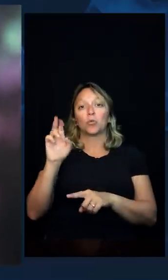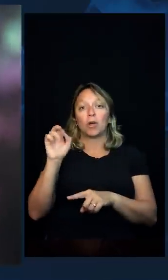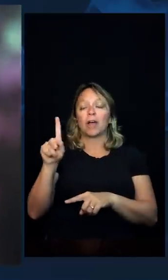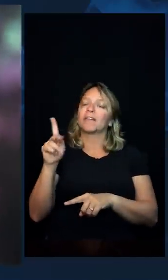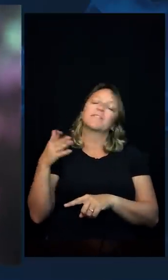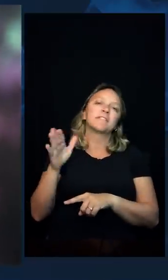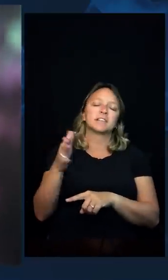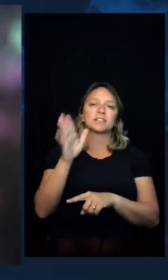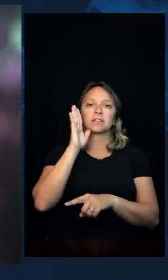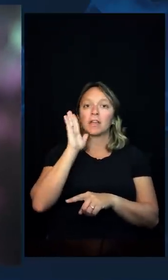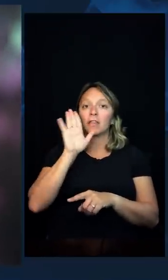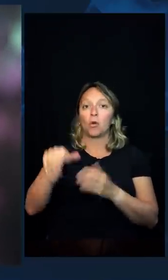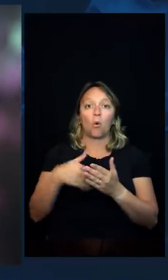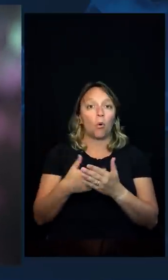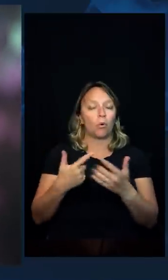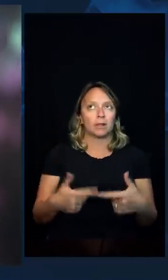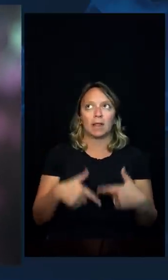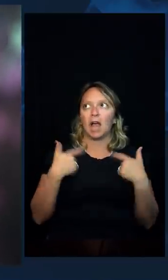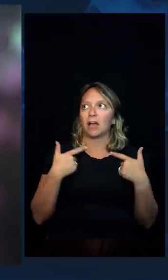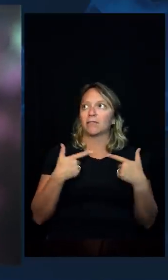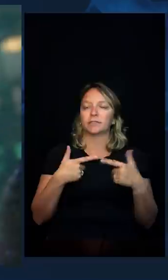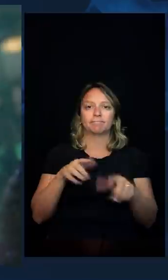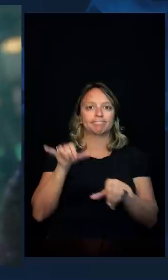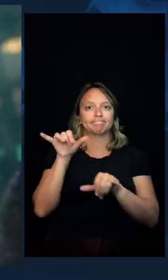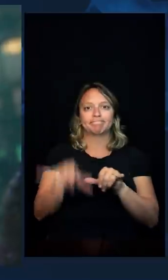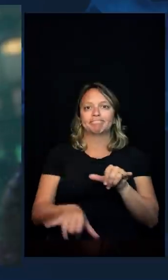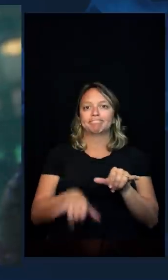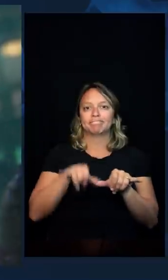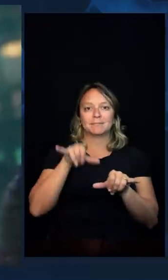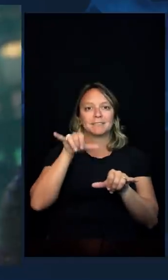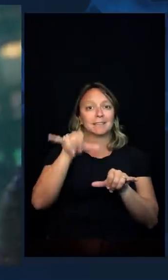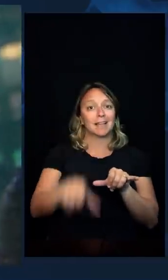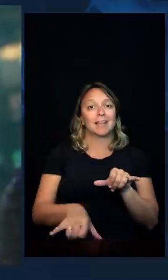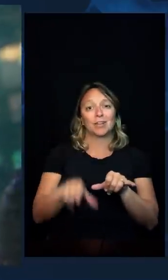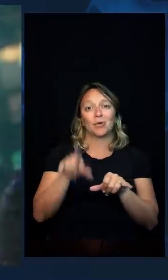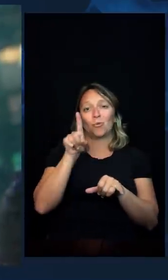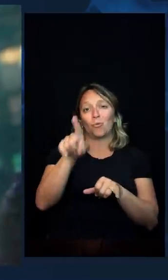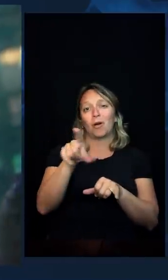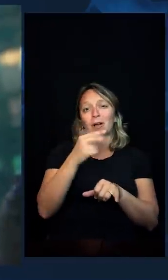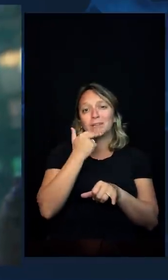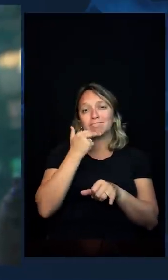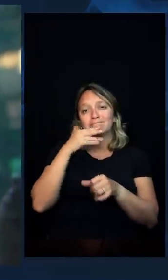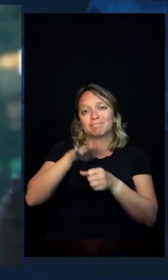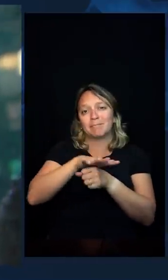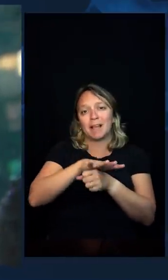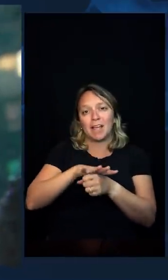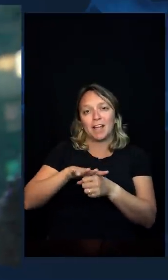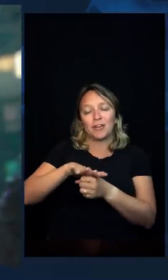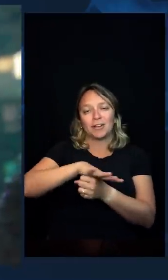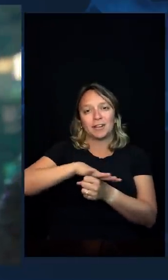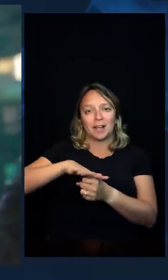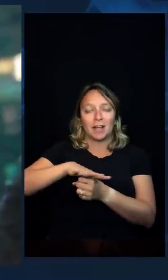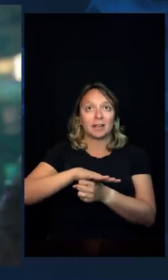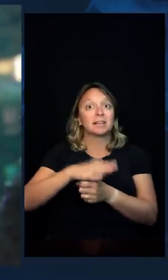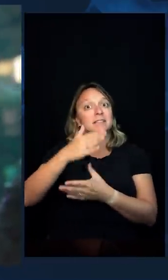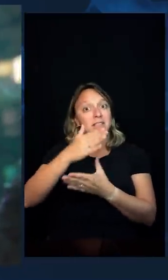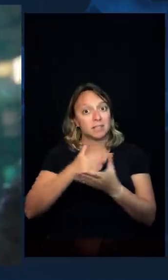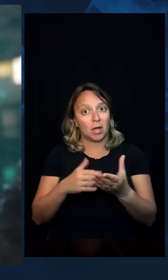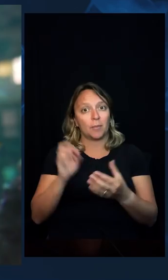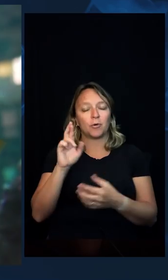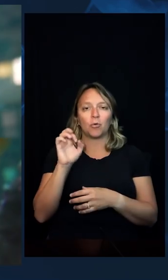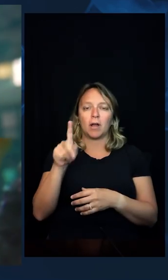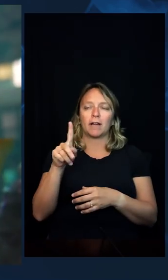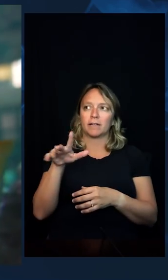their entire lives in one area of this rocky reef home. And some rockfish